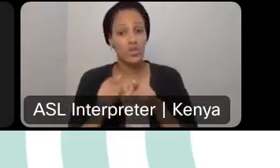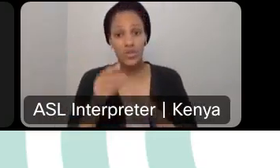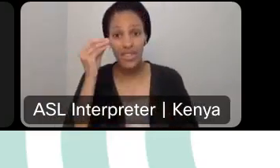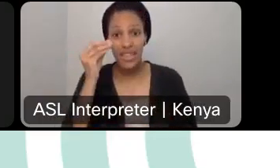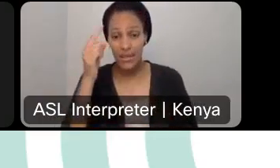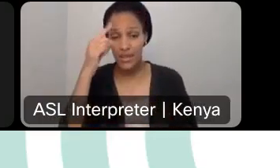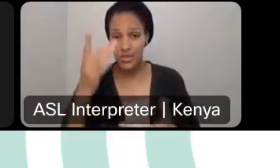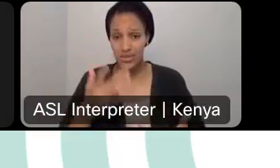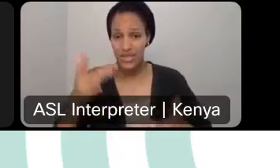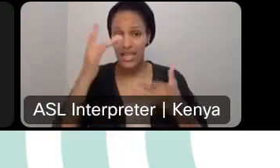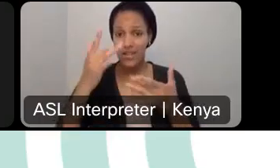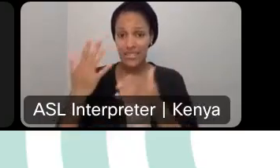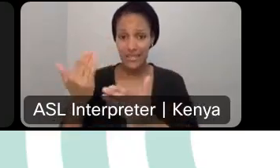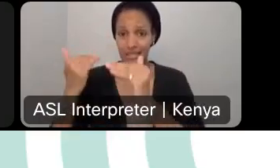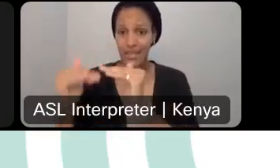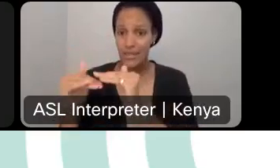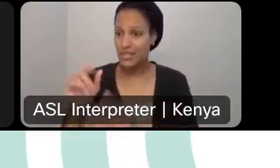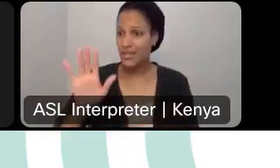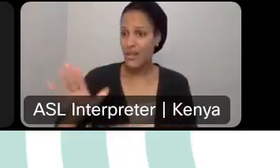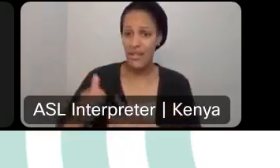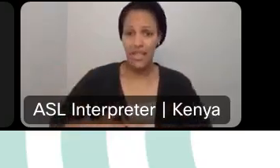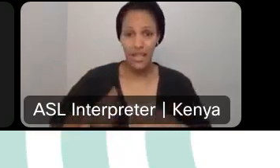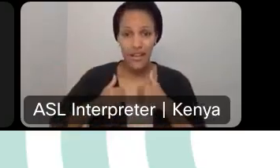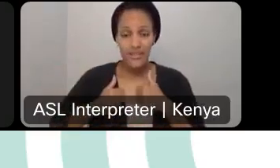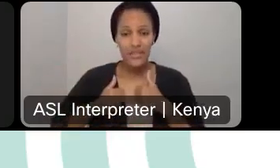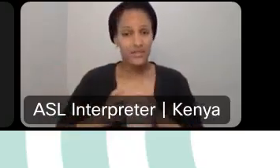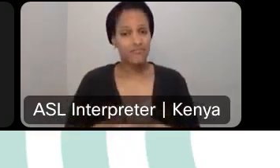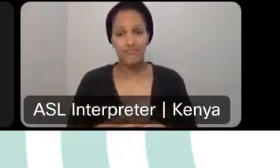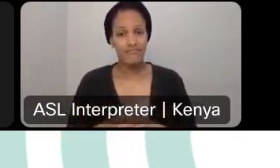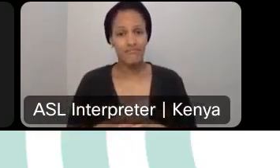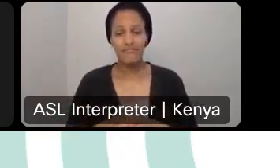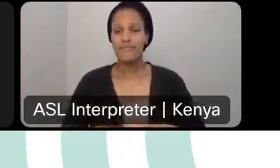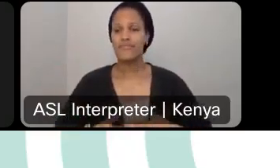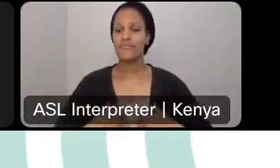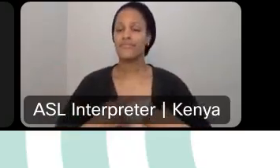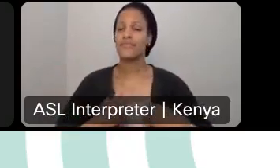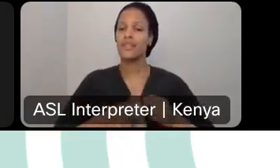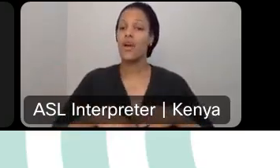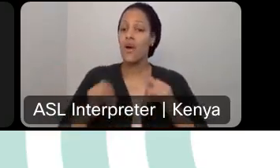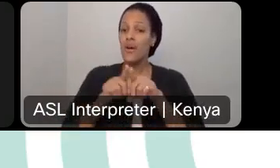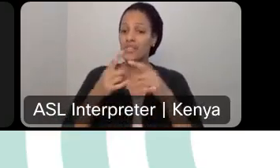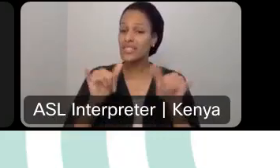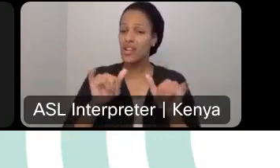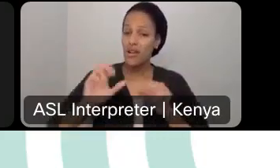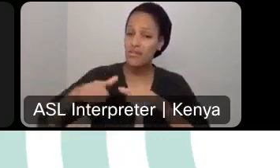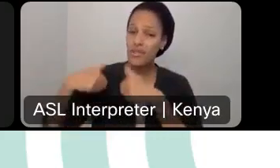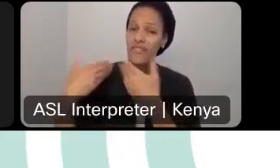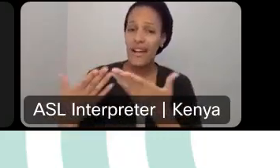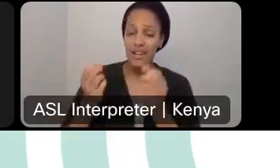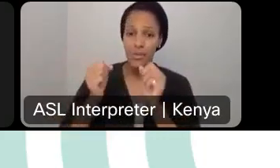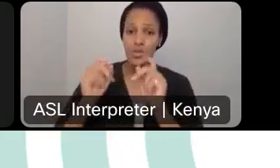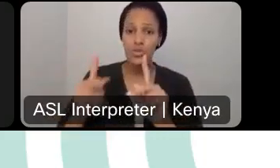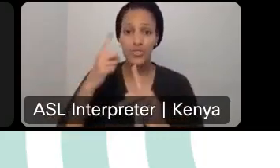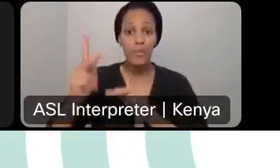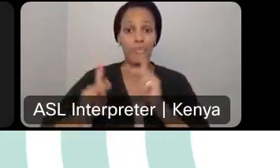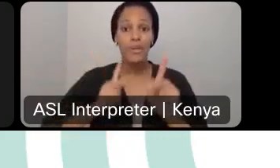a full and satisfying life? Provide opportunities for people to make their own decisions around